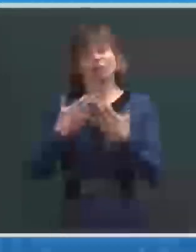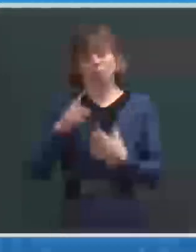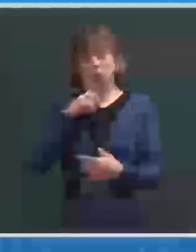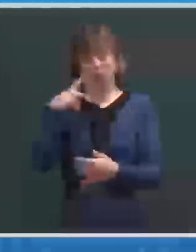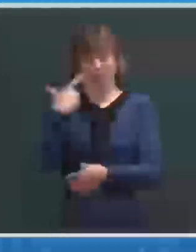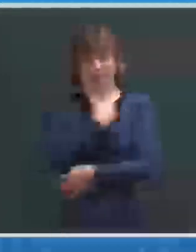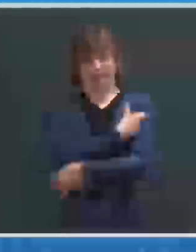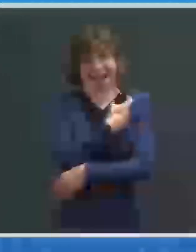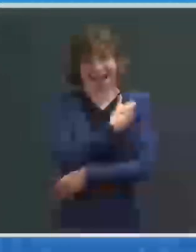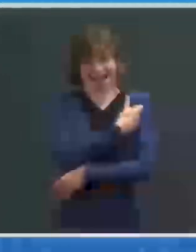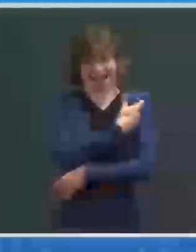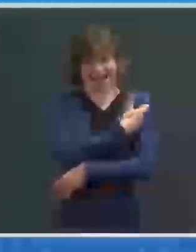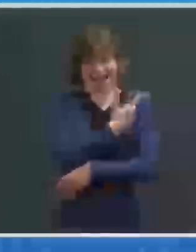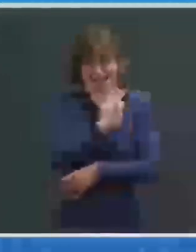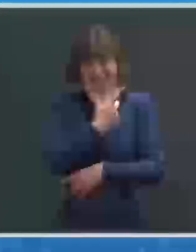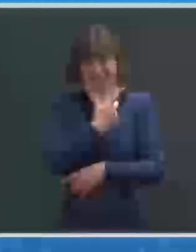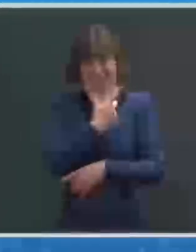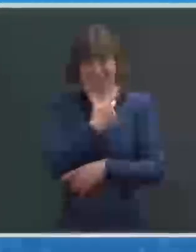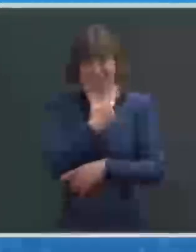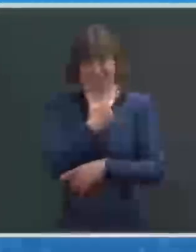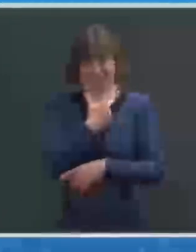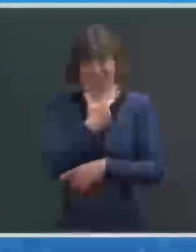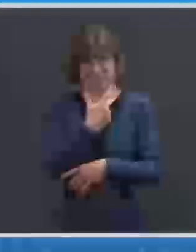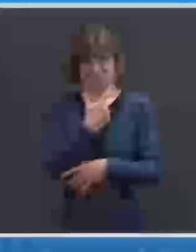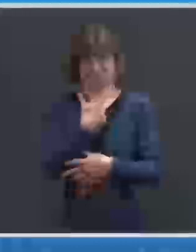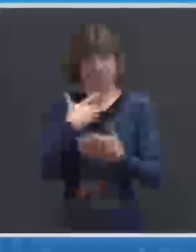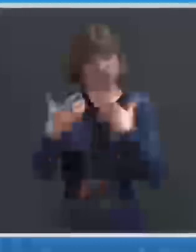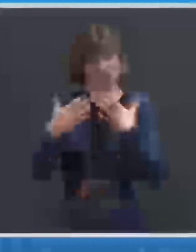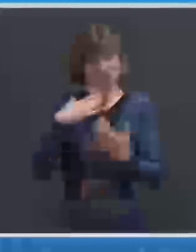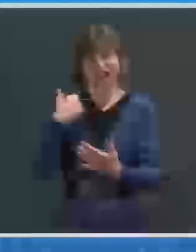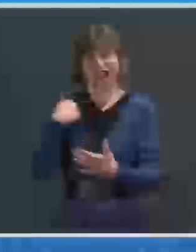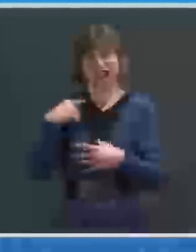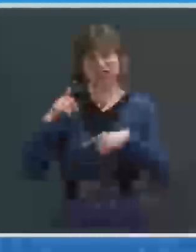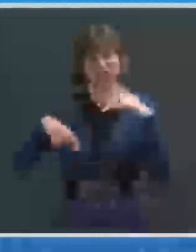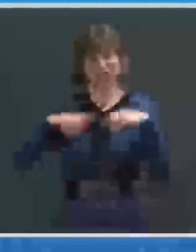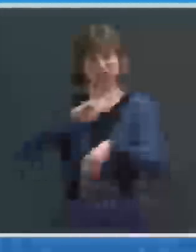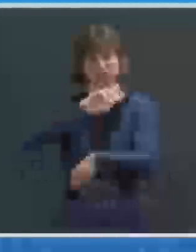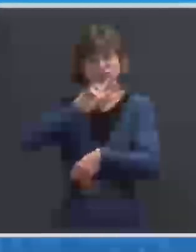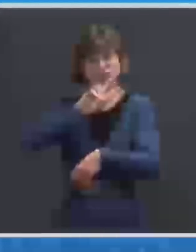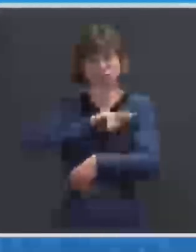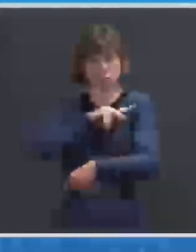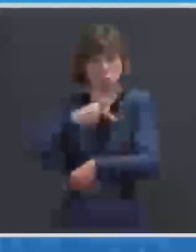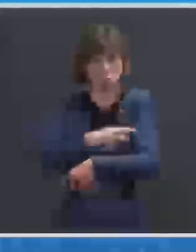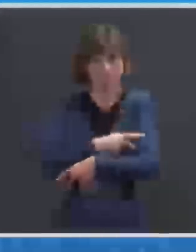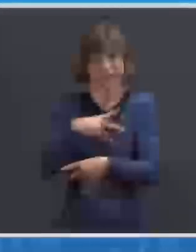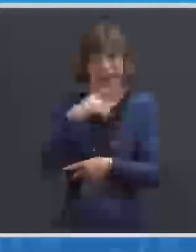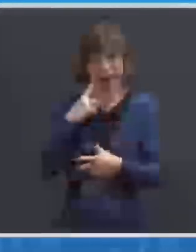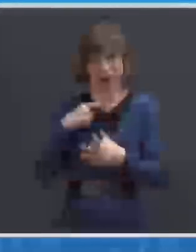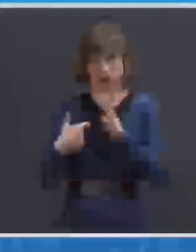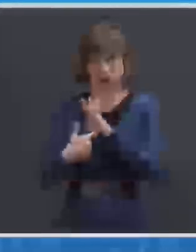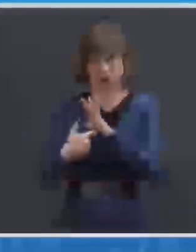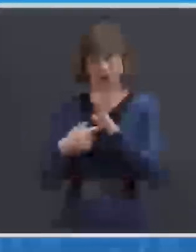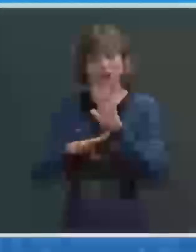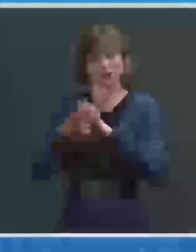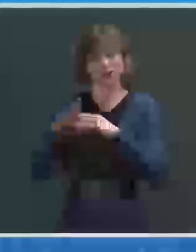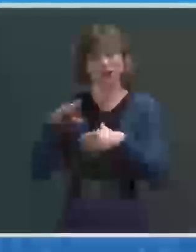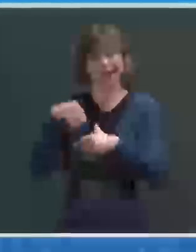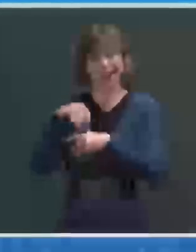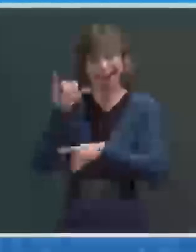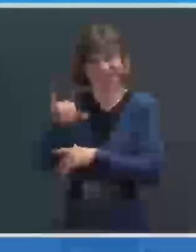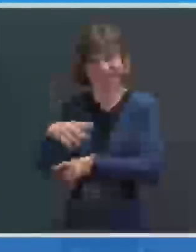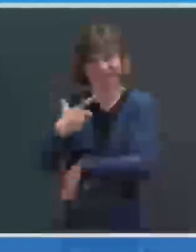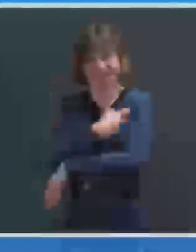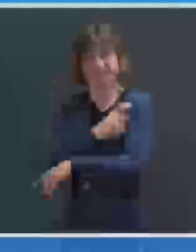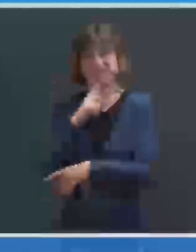itself, the spike protein that was used and expressed in that vaccine was the spike protein against